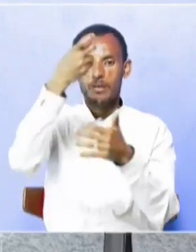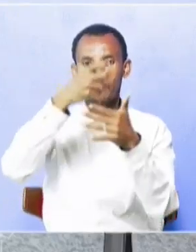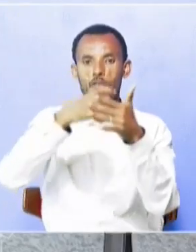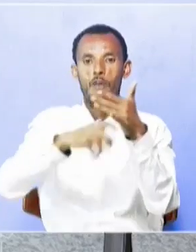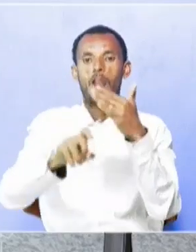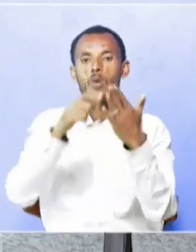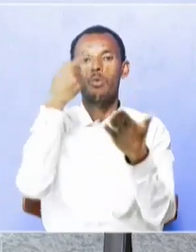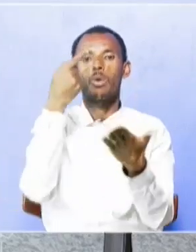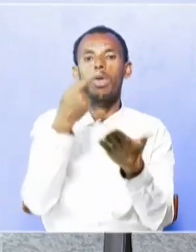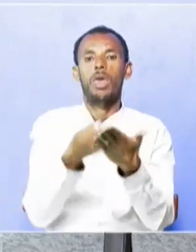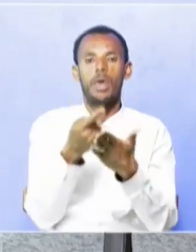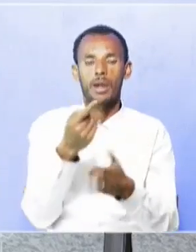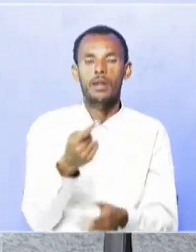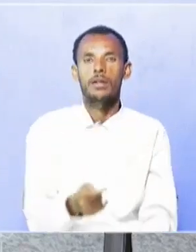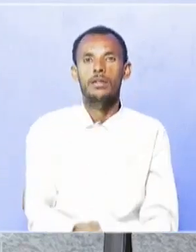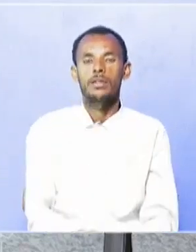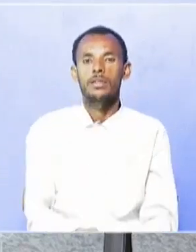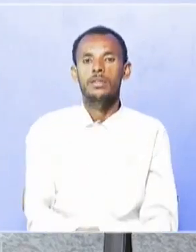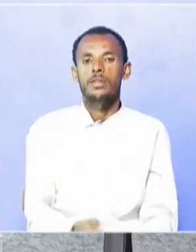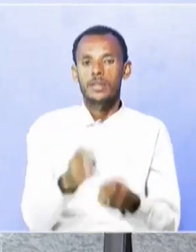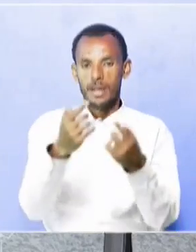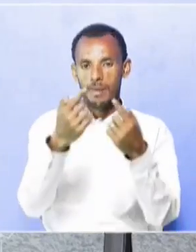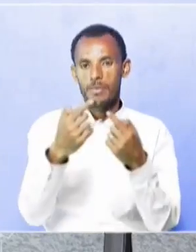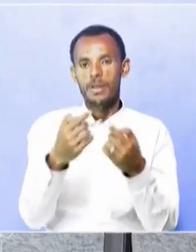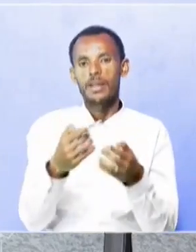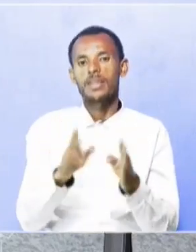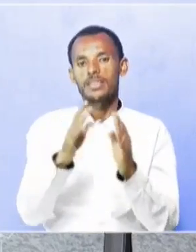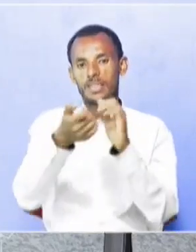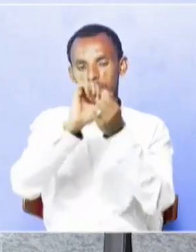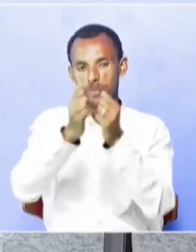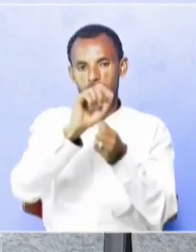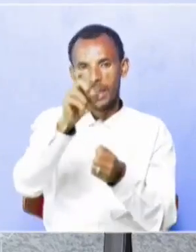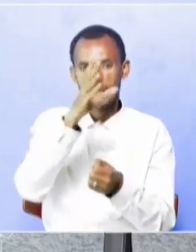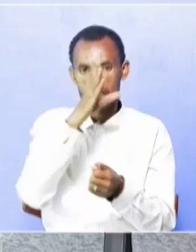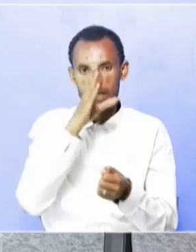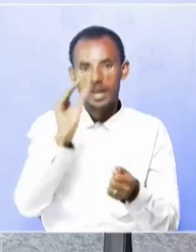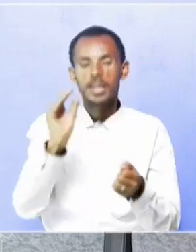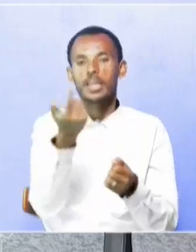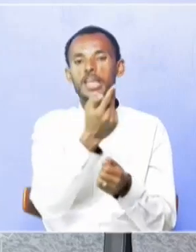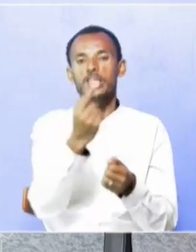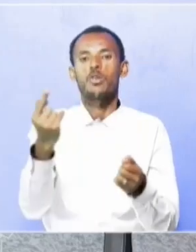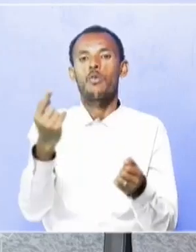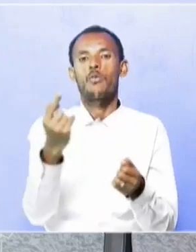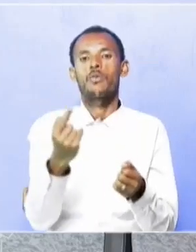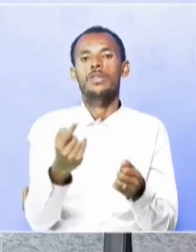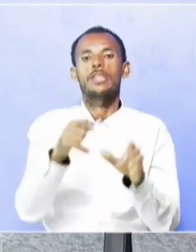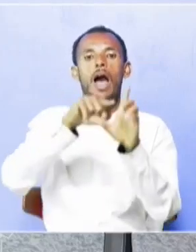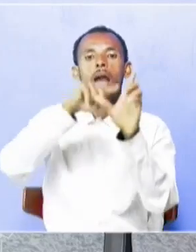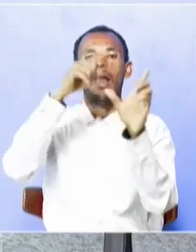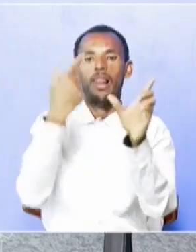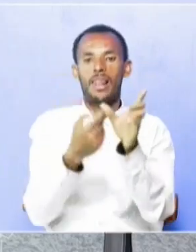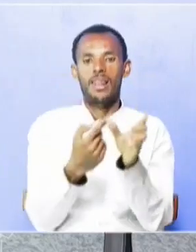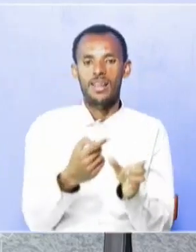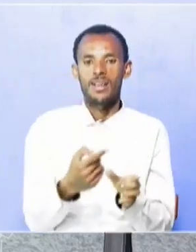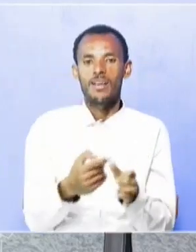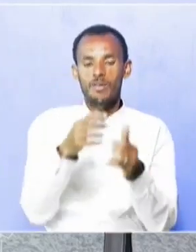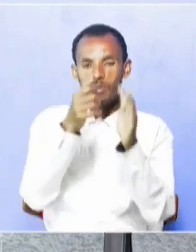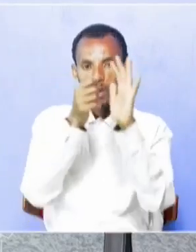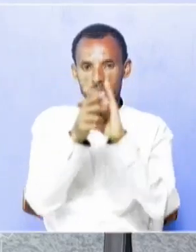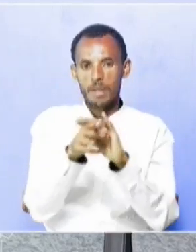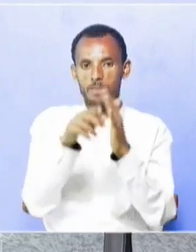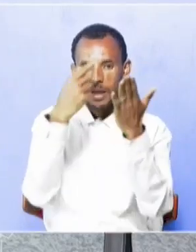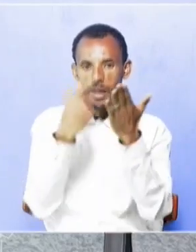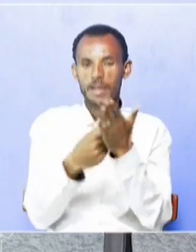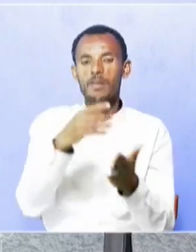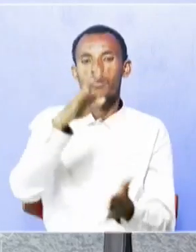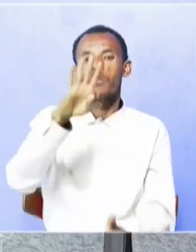value here, right? Come on, let's substitute x in each of the angles. For example,